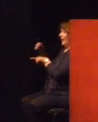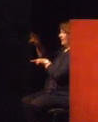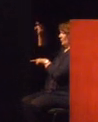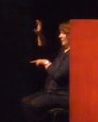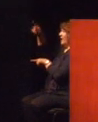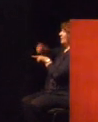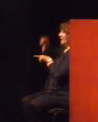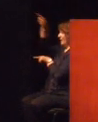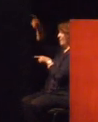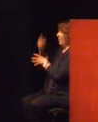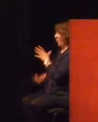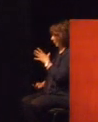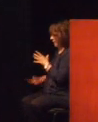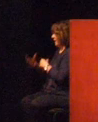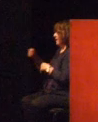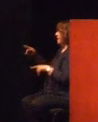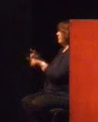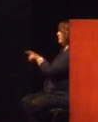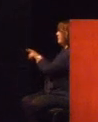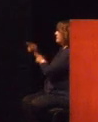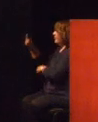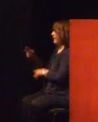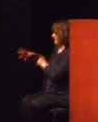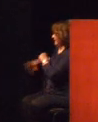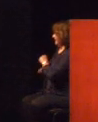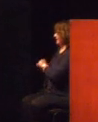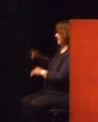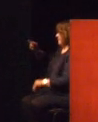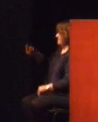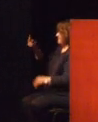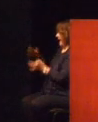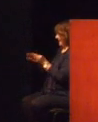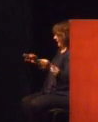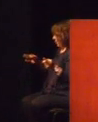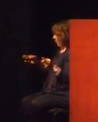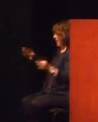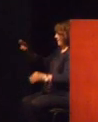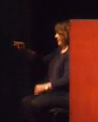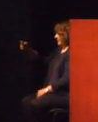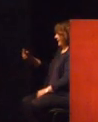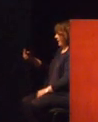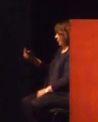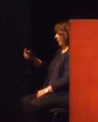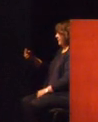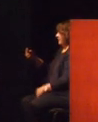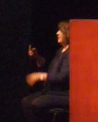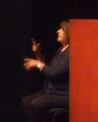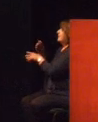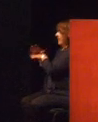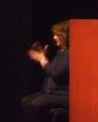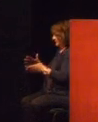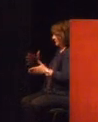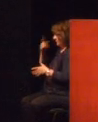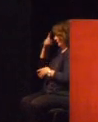County campuses. And we've also hired additional bilingual mental health interns for our students, and